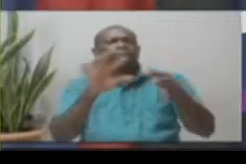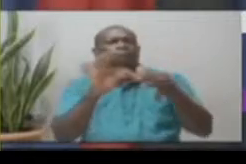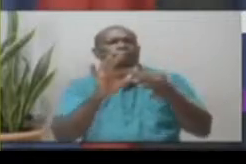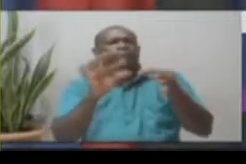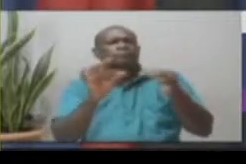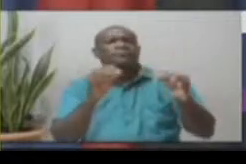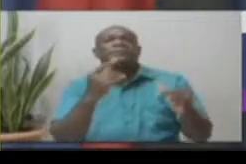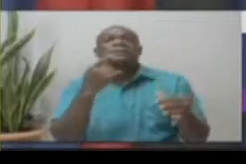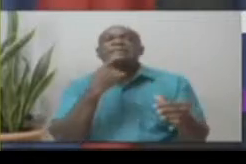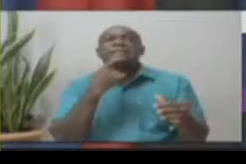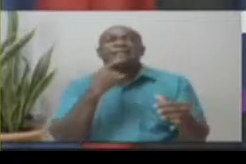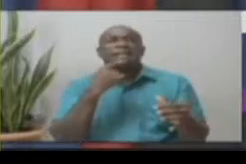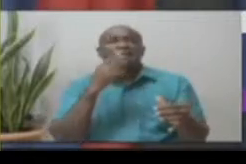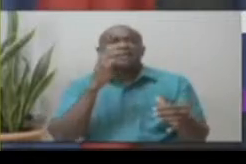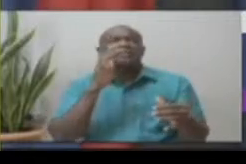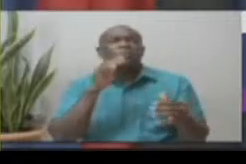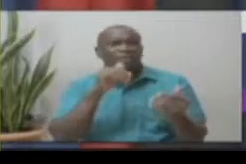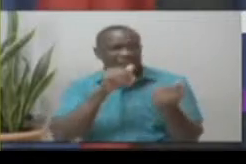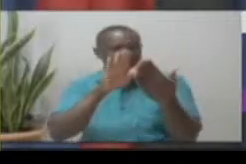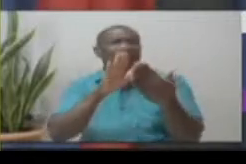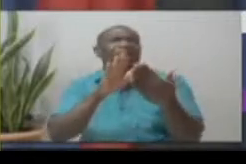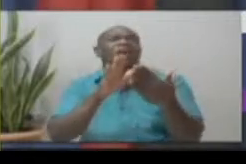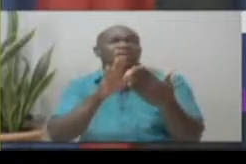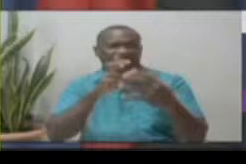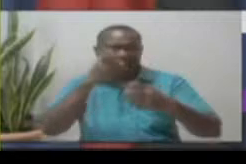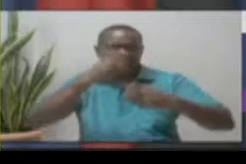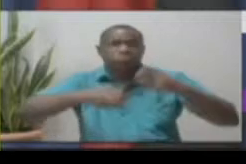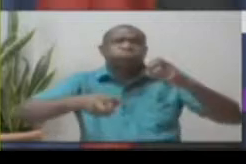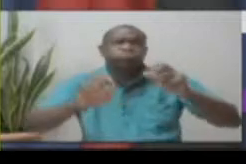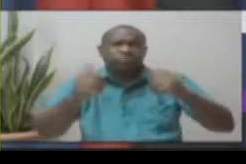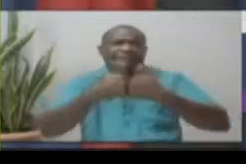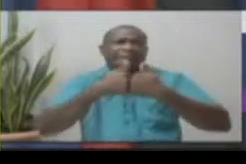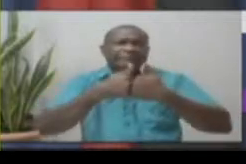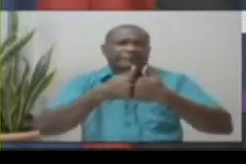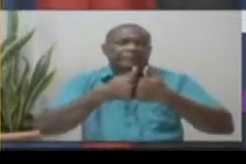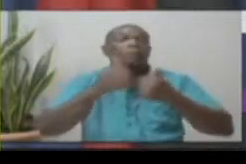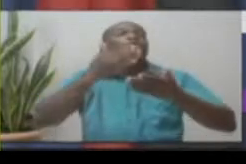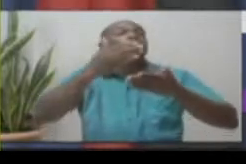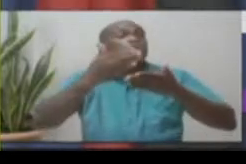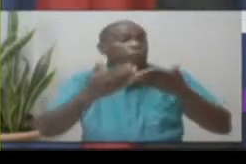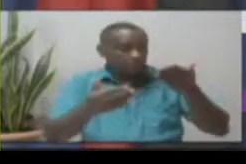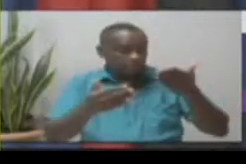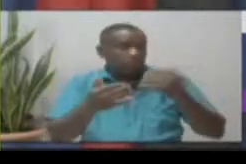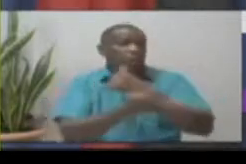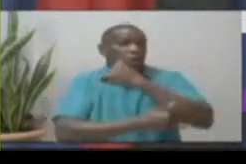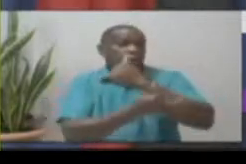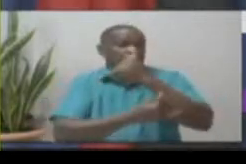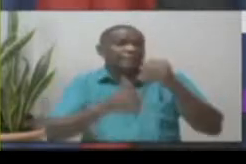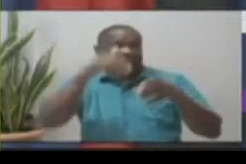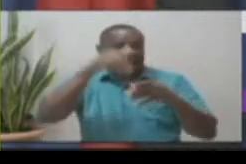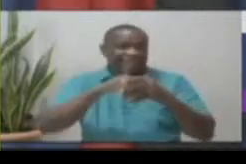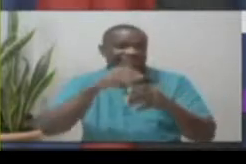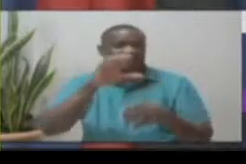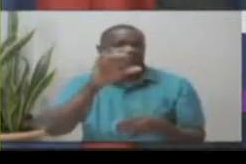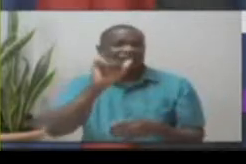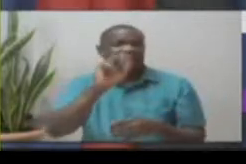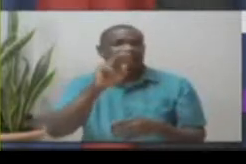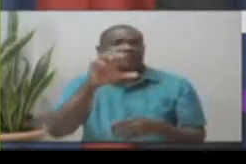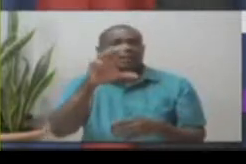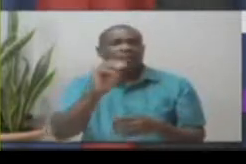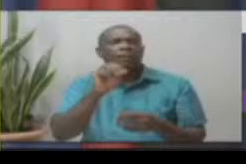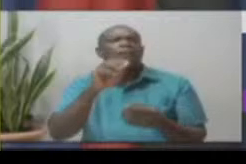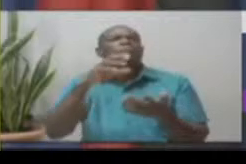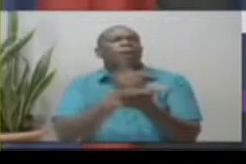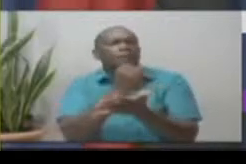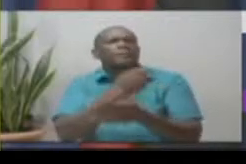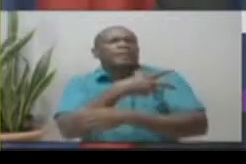of our colleagues in CARICOM got access to vaccines as gifts in March, and